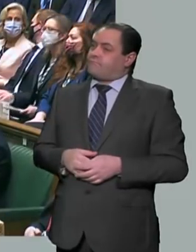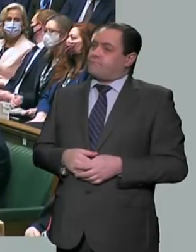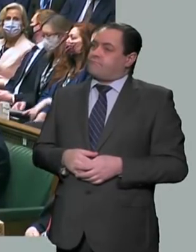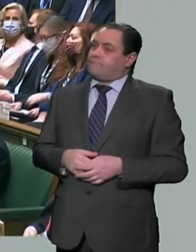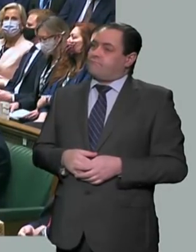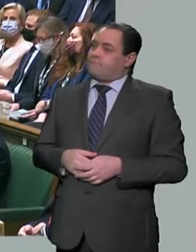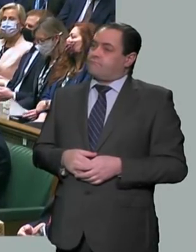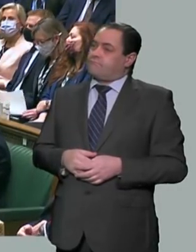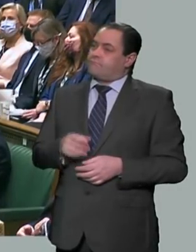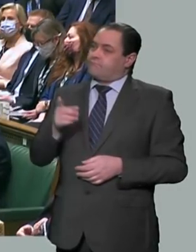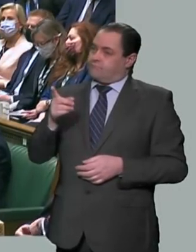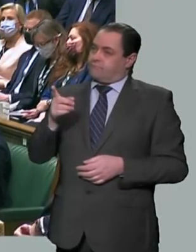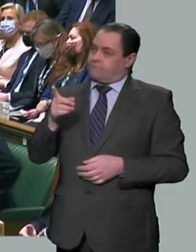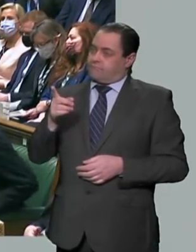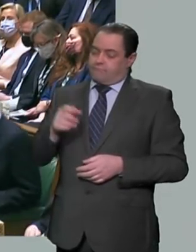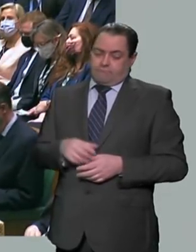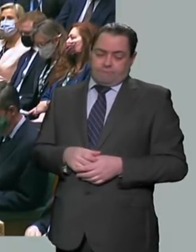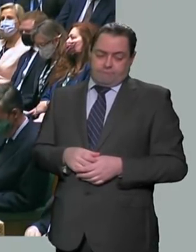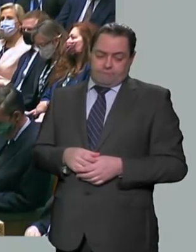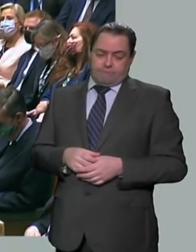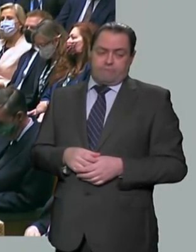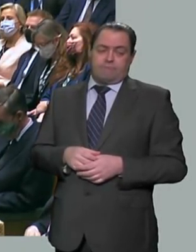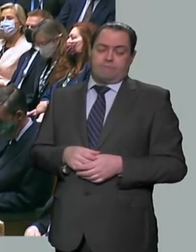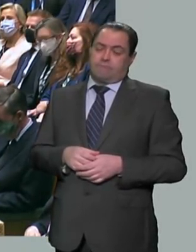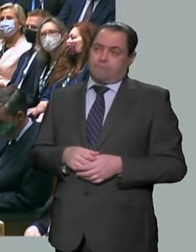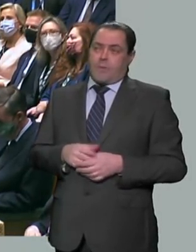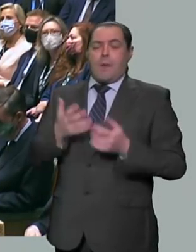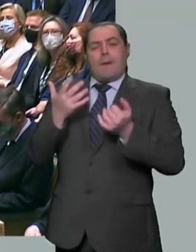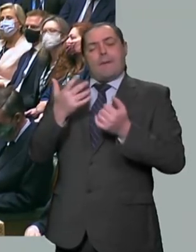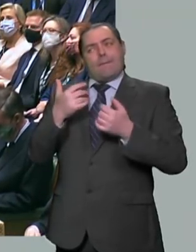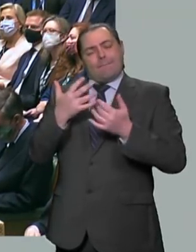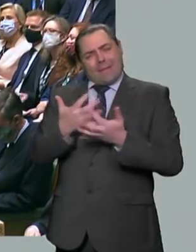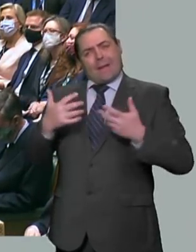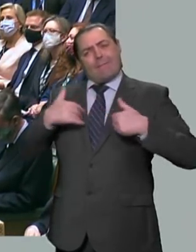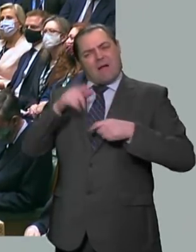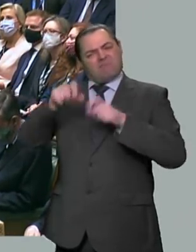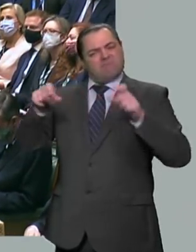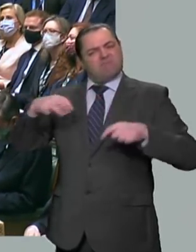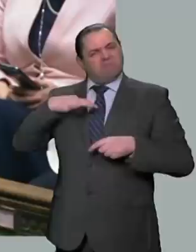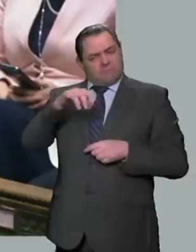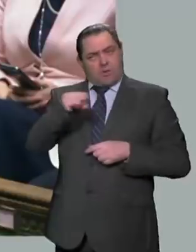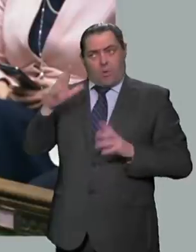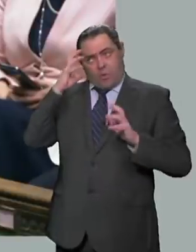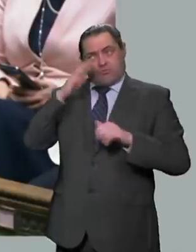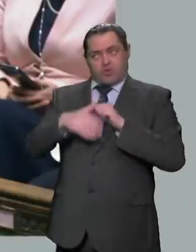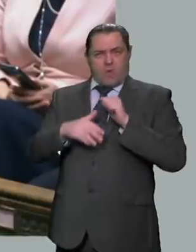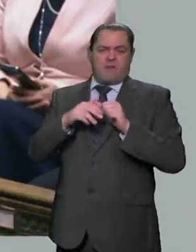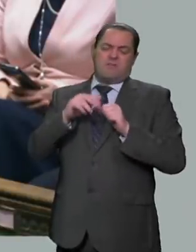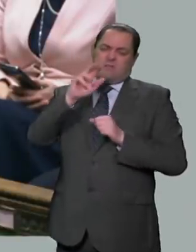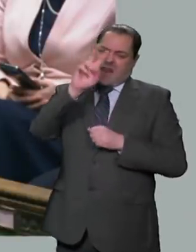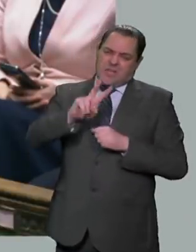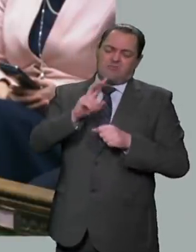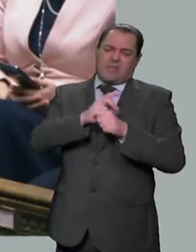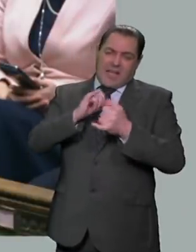Speaker. Mr. Speaker, many of my constituents have contacted me with their concerns about rising utility bills and the high cost of fuel for their